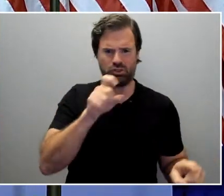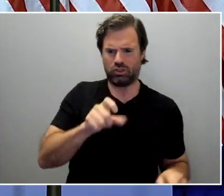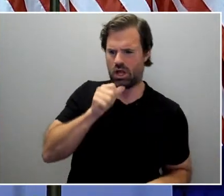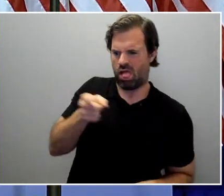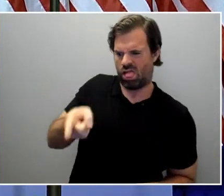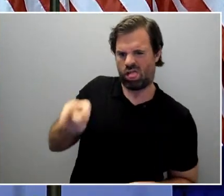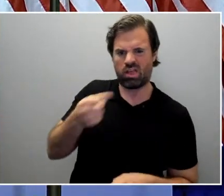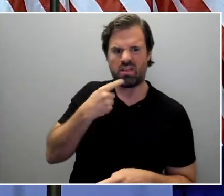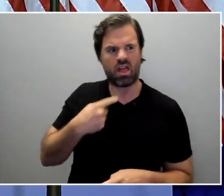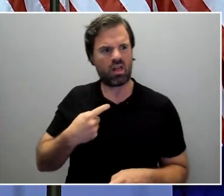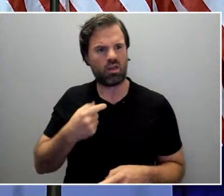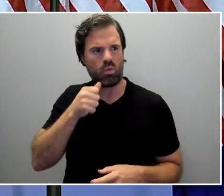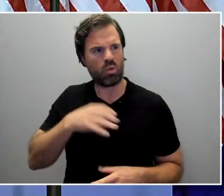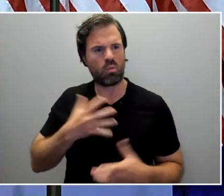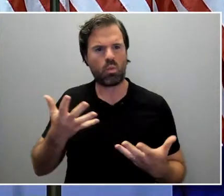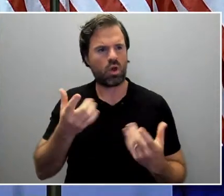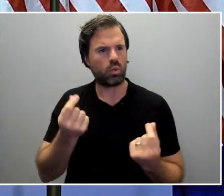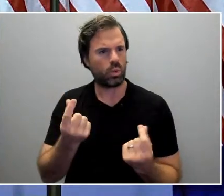body.